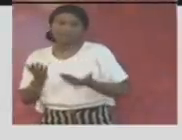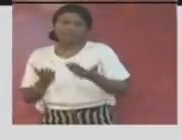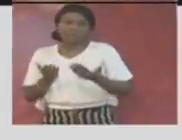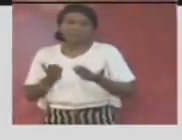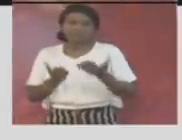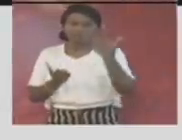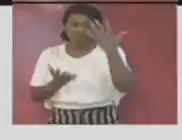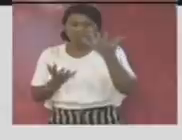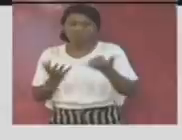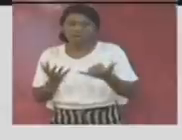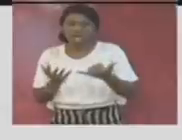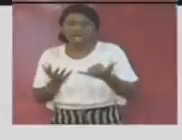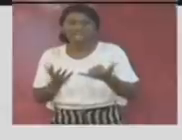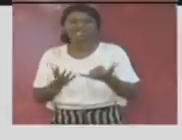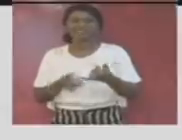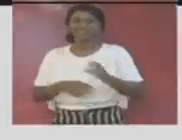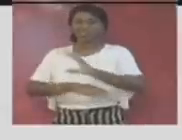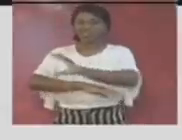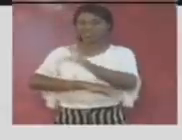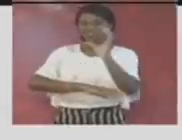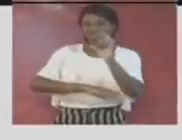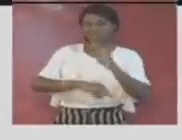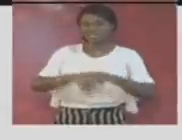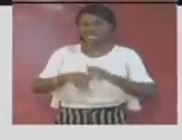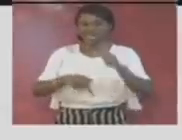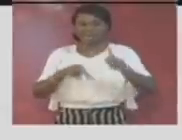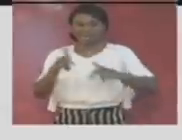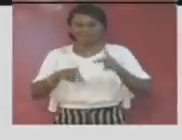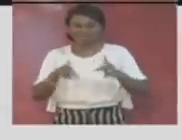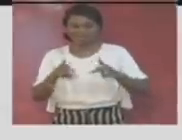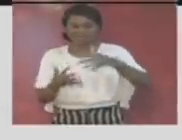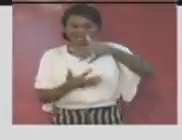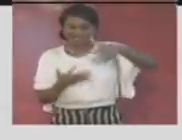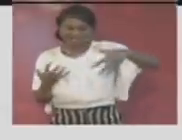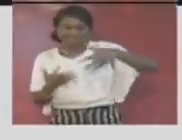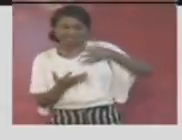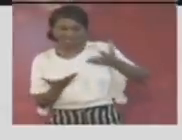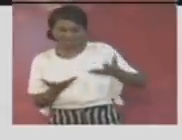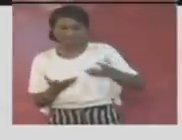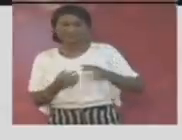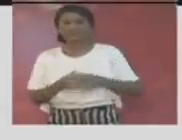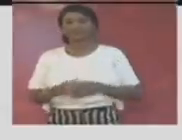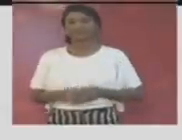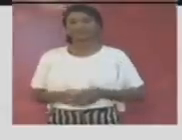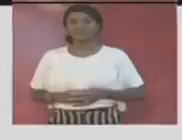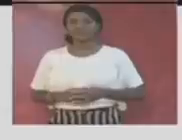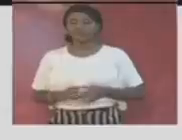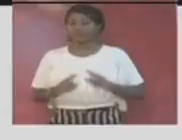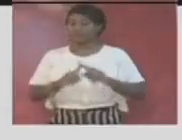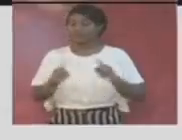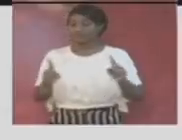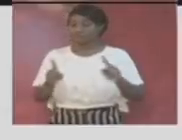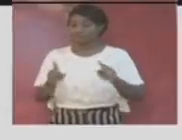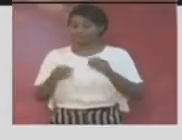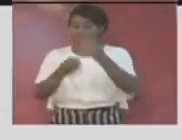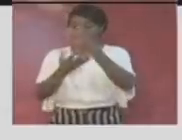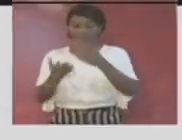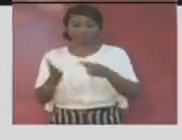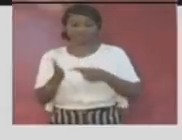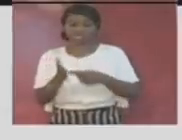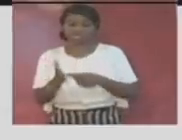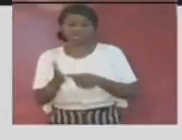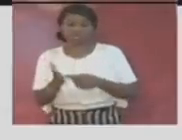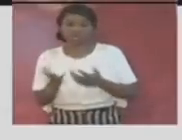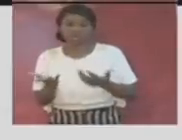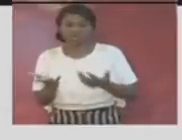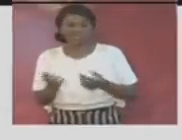increased tendency for individuals to come together over the festive season, although the data at this point suggests that that may have been a